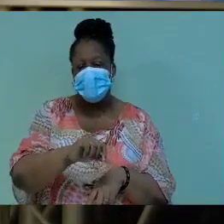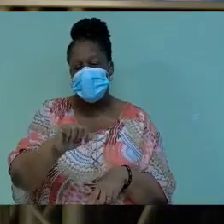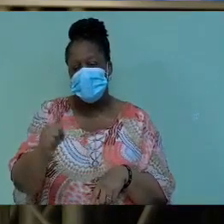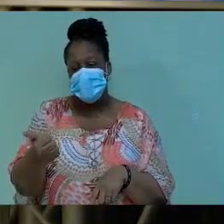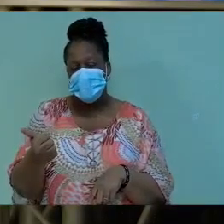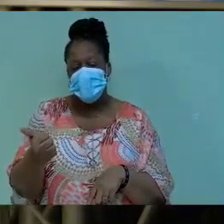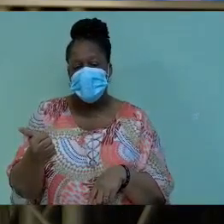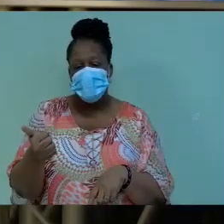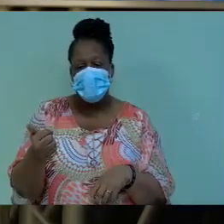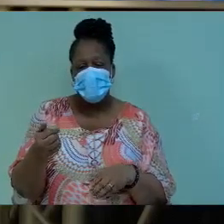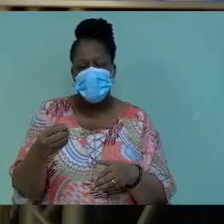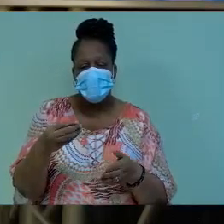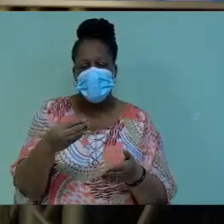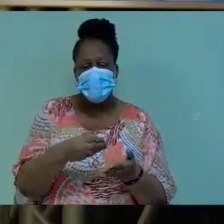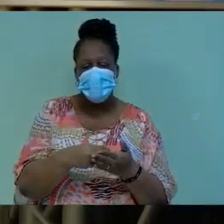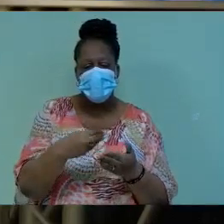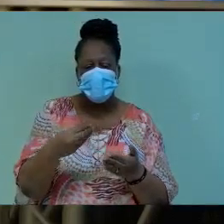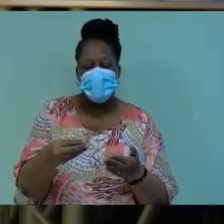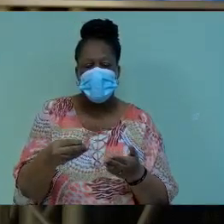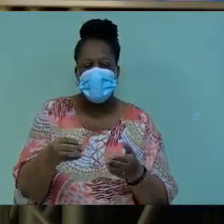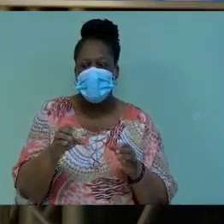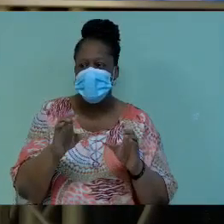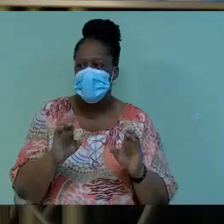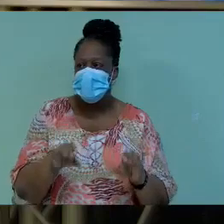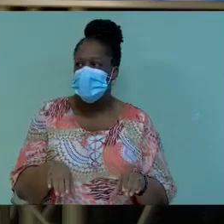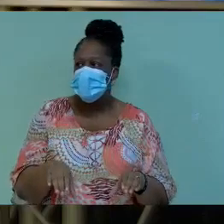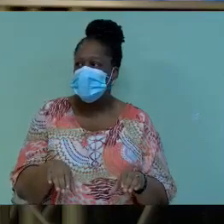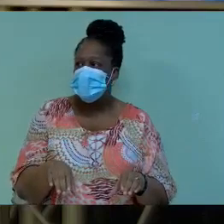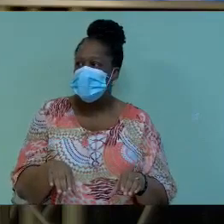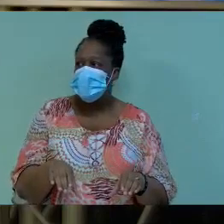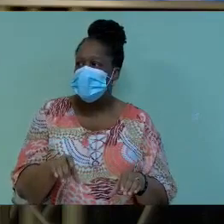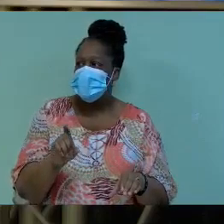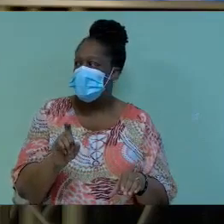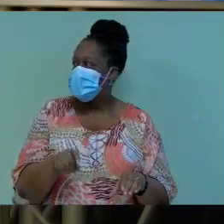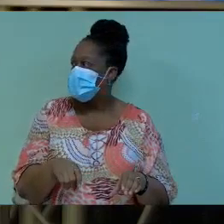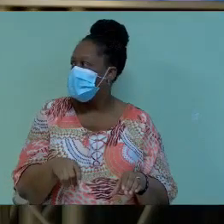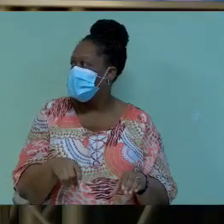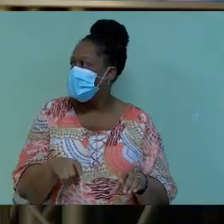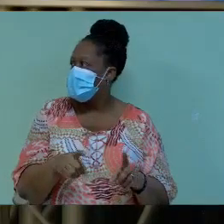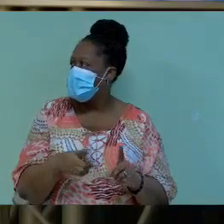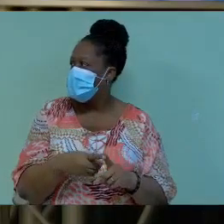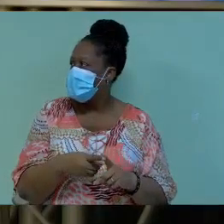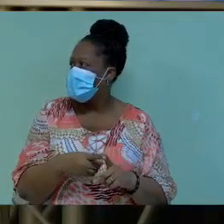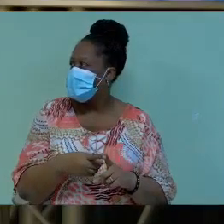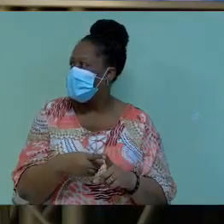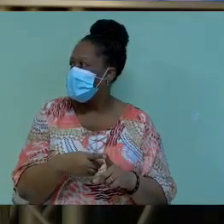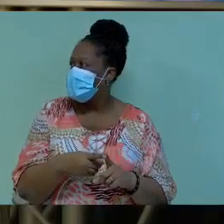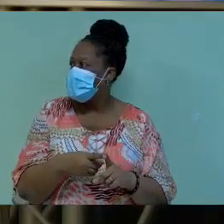Can someone with the appropriate knowledge comment on this matter? Attorney General.